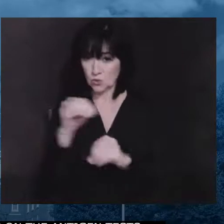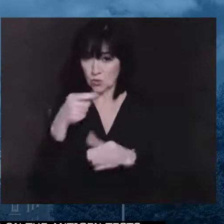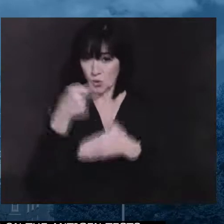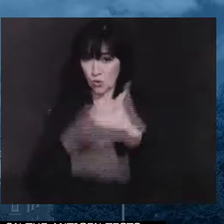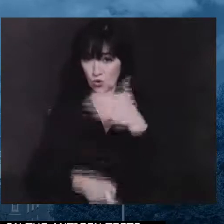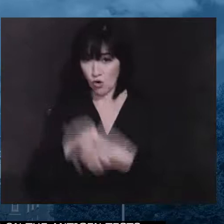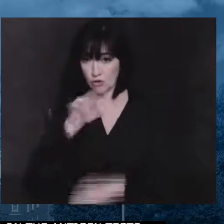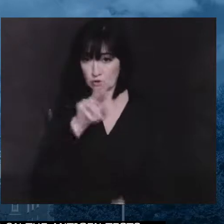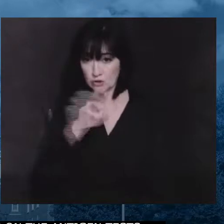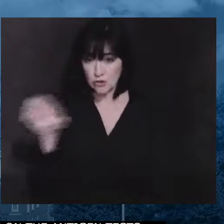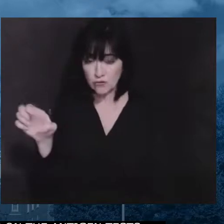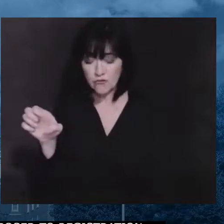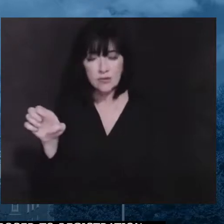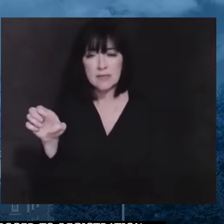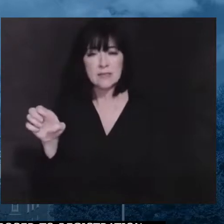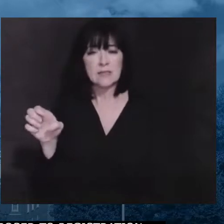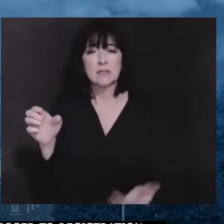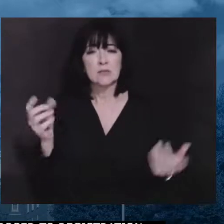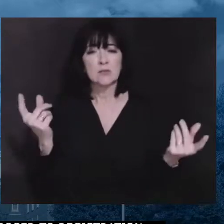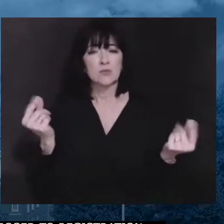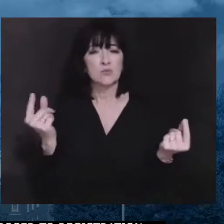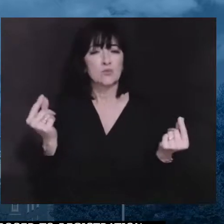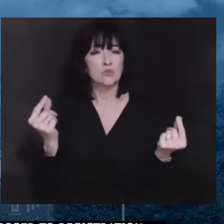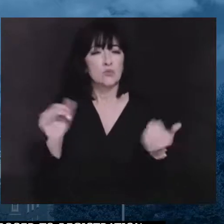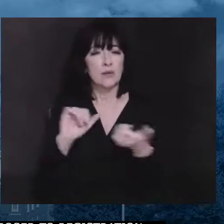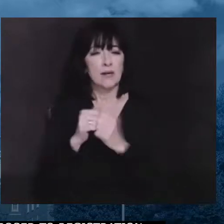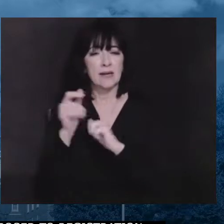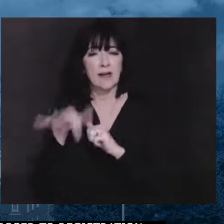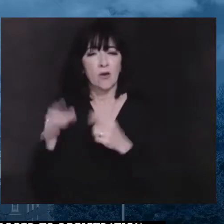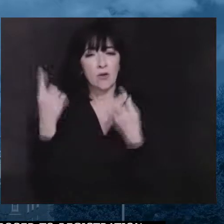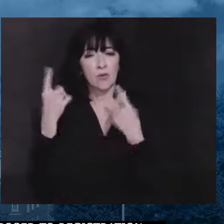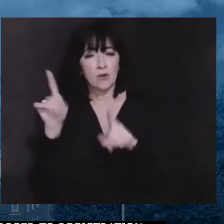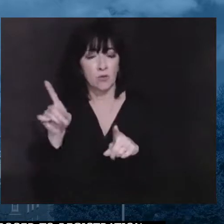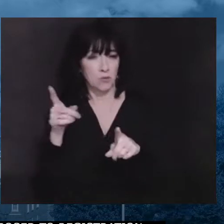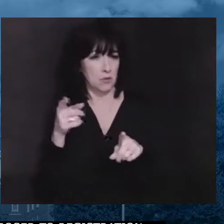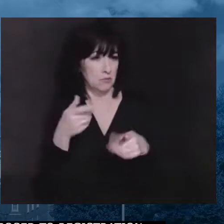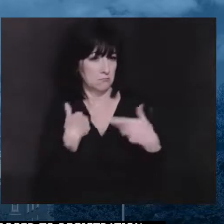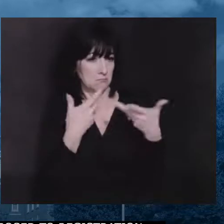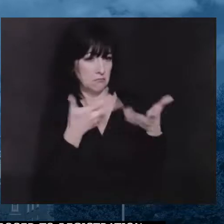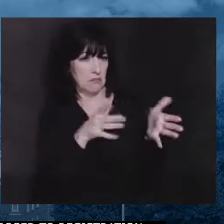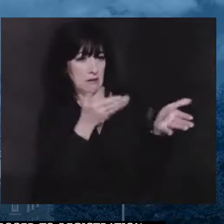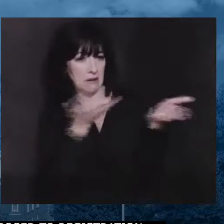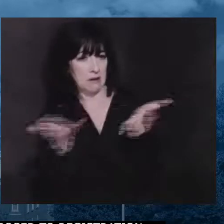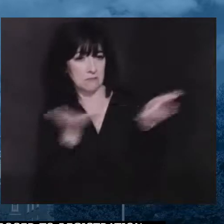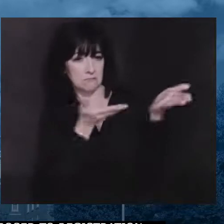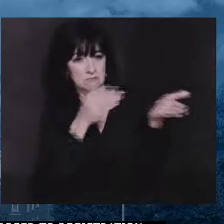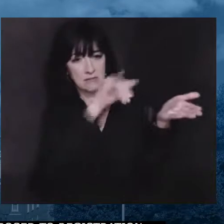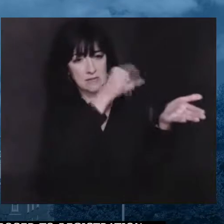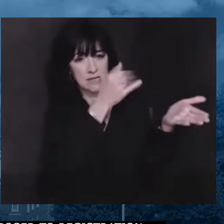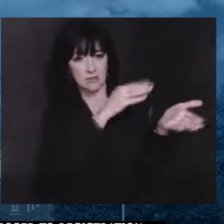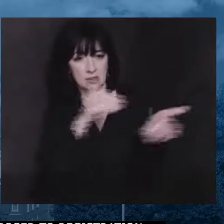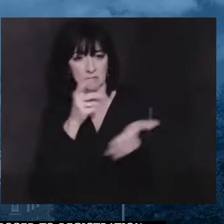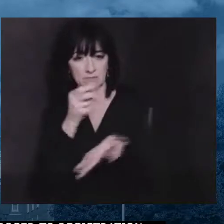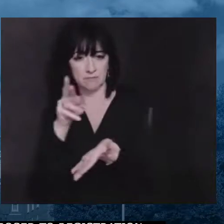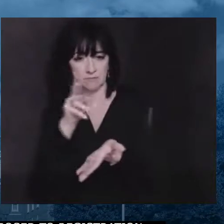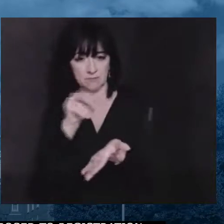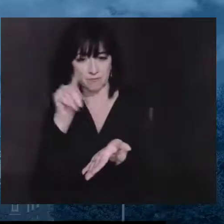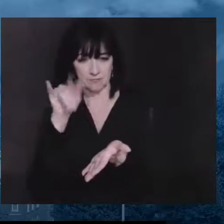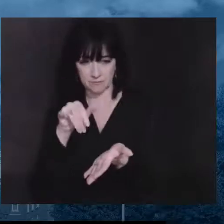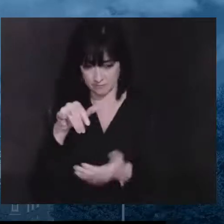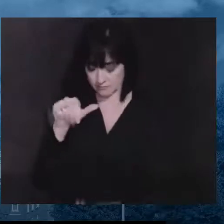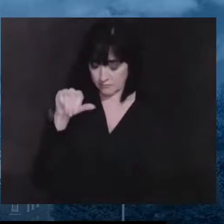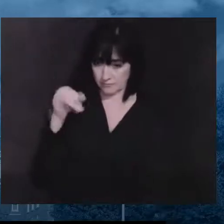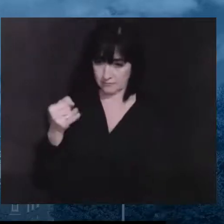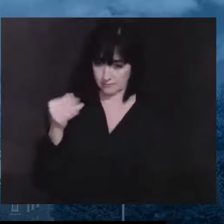that? Yeah, I'll let AJ or Dr. Rattay address that question. So no, hey, Tim, thank